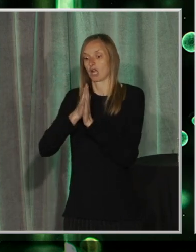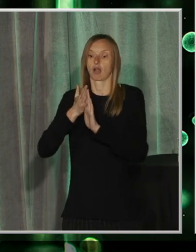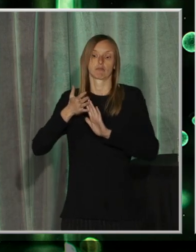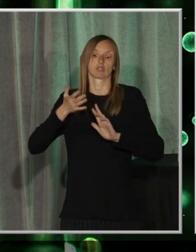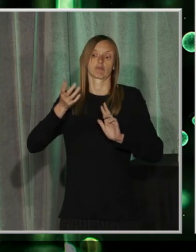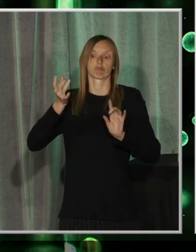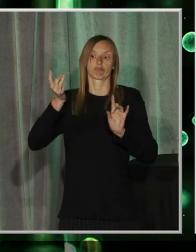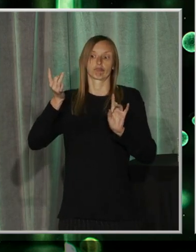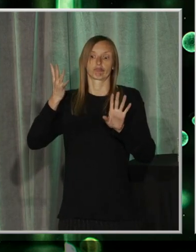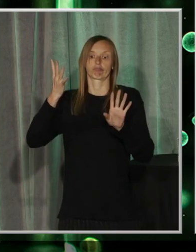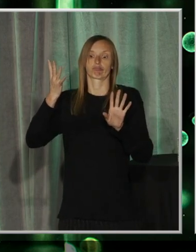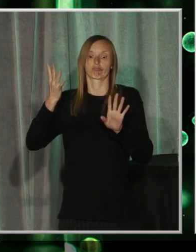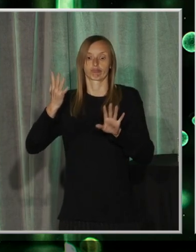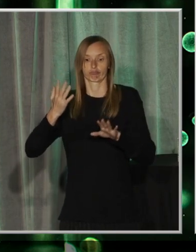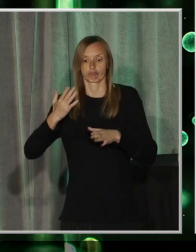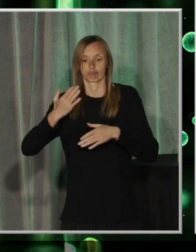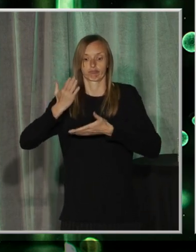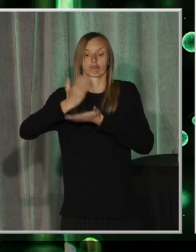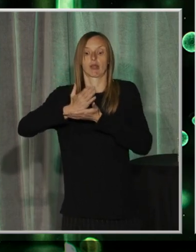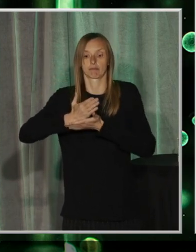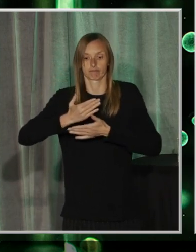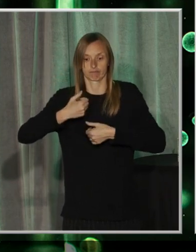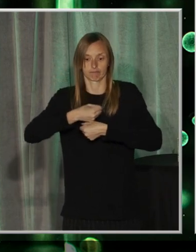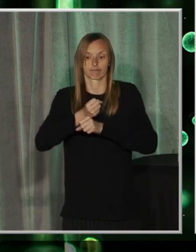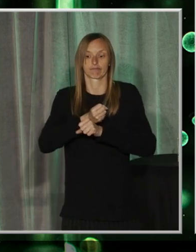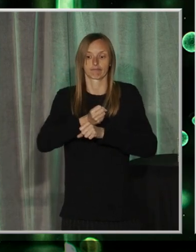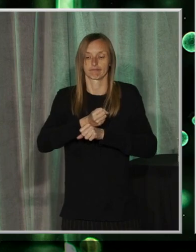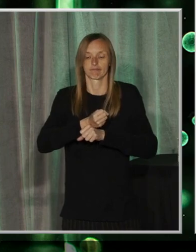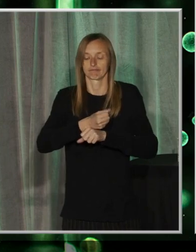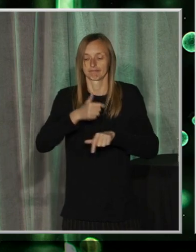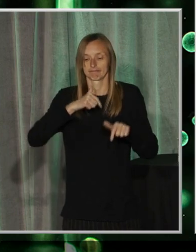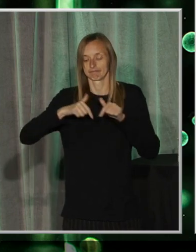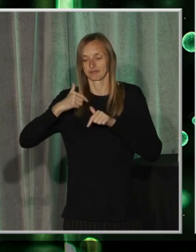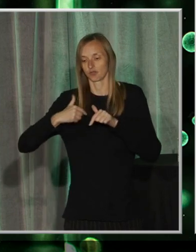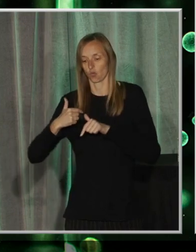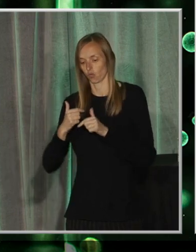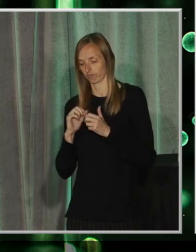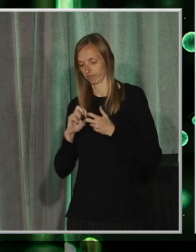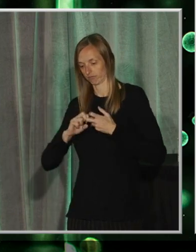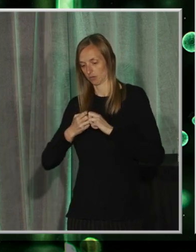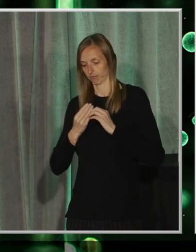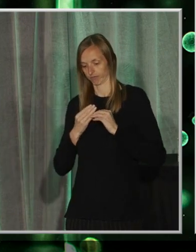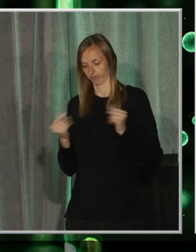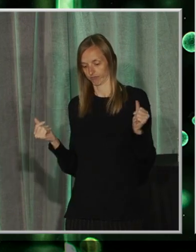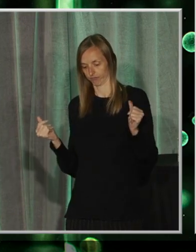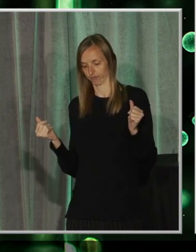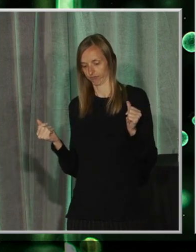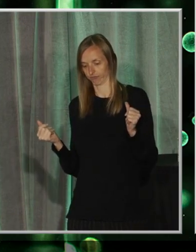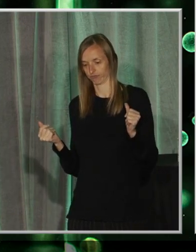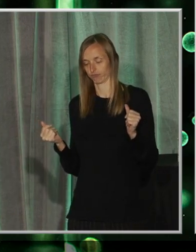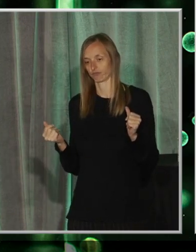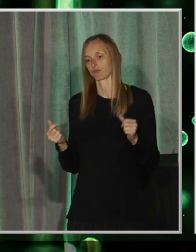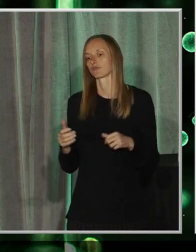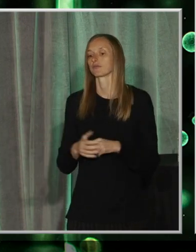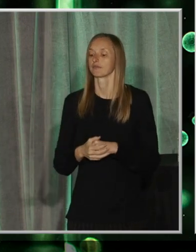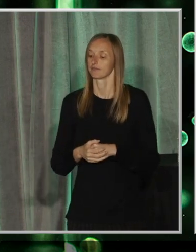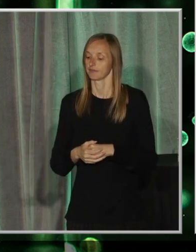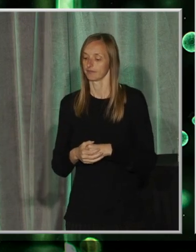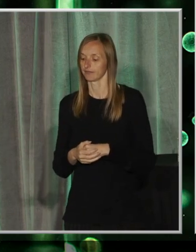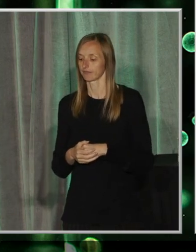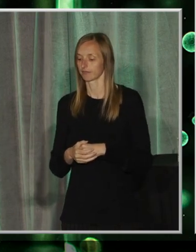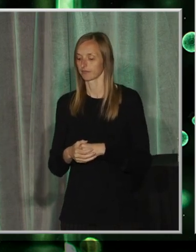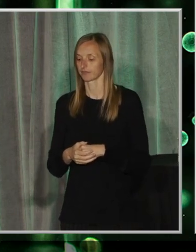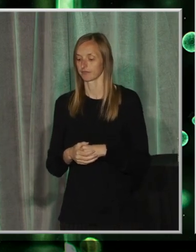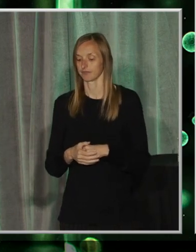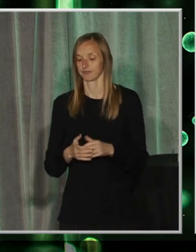it stops our production or somehow cause any problems in the future.